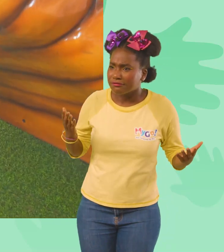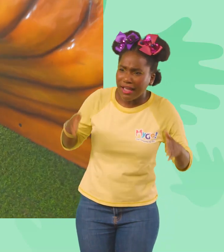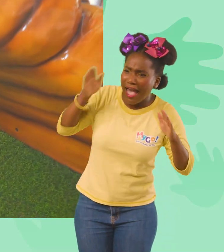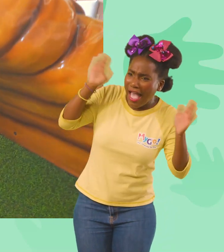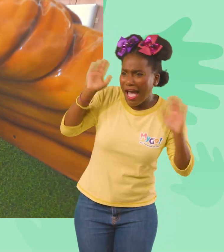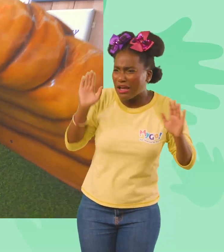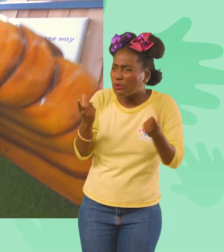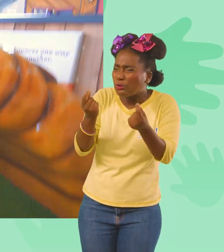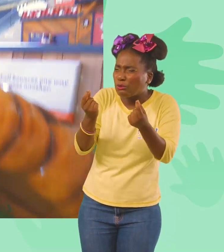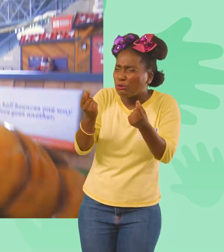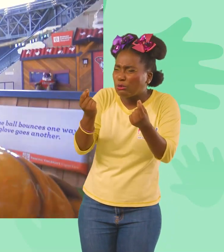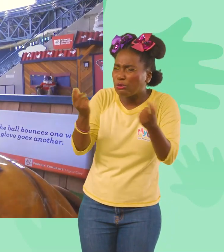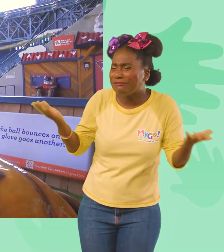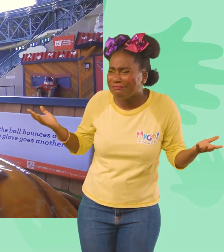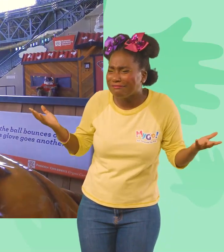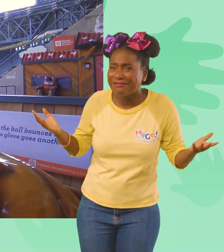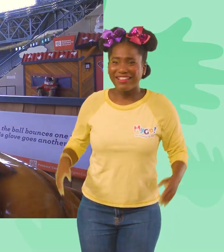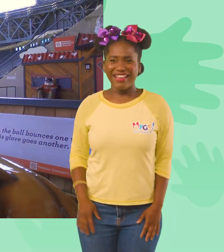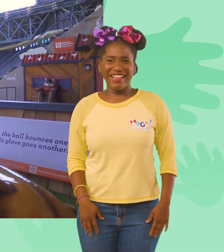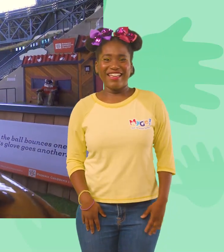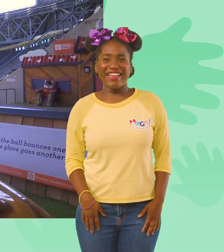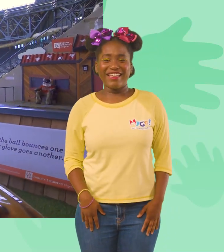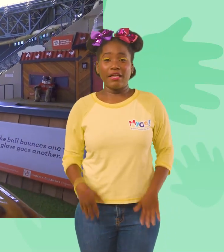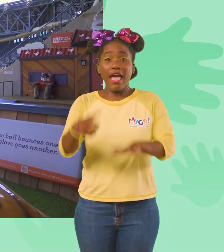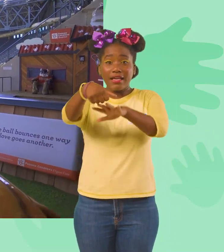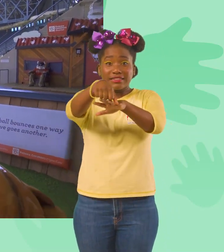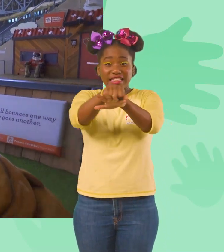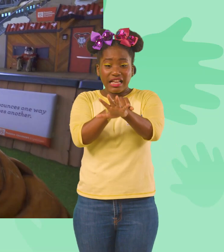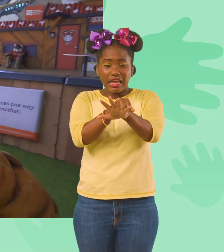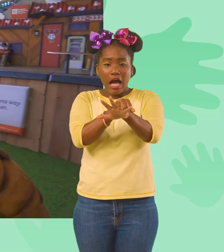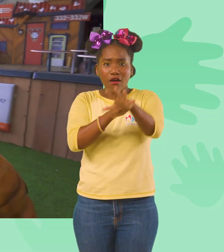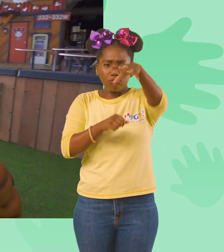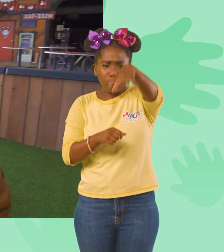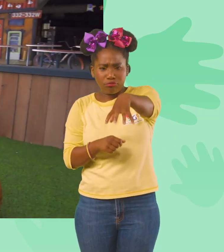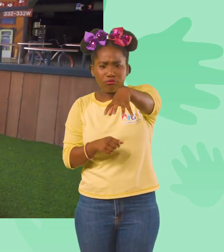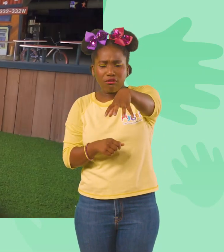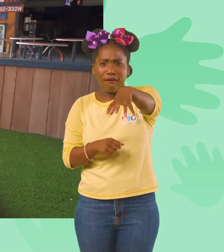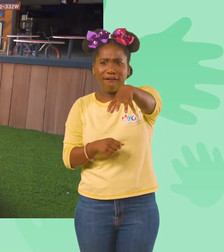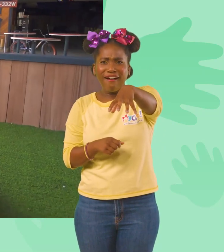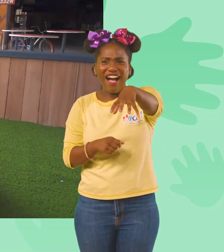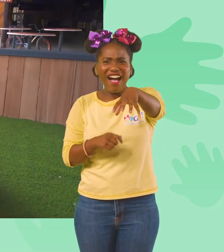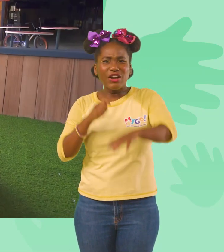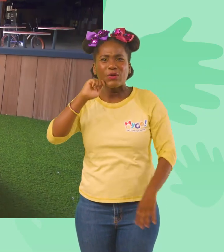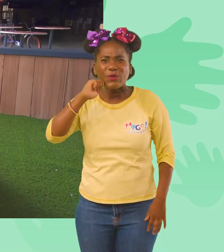Hey, what are you doing down there? Look, it's a baseball mitt. Yeah, a glove.